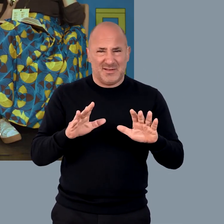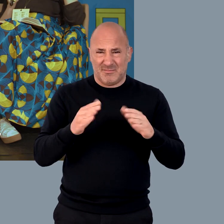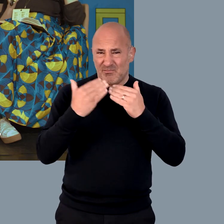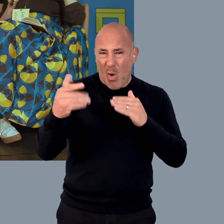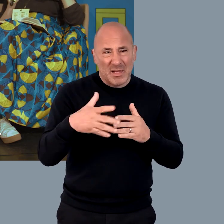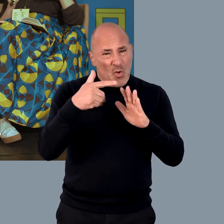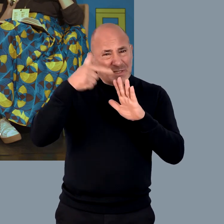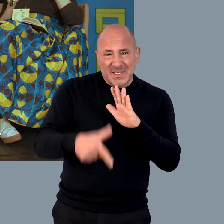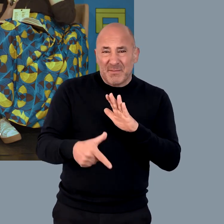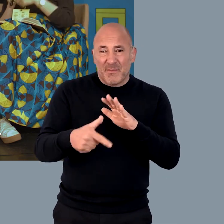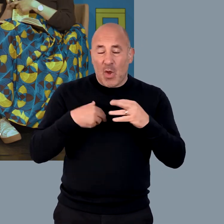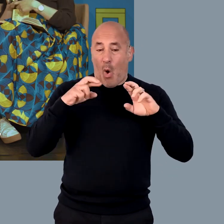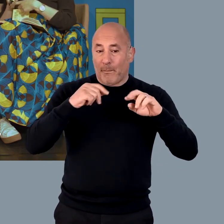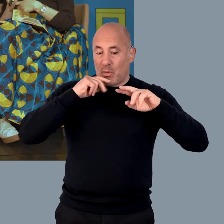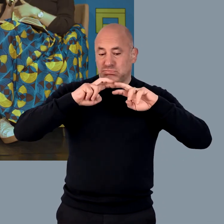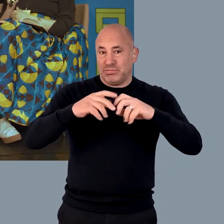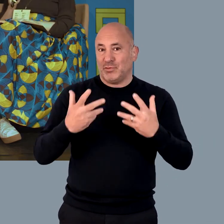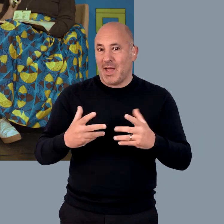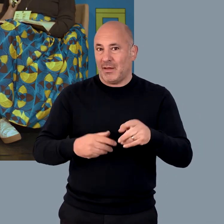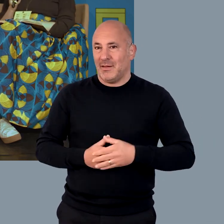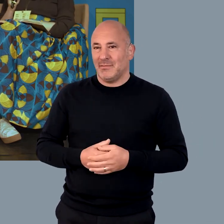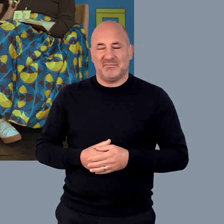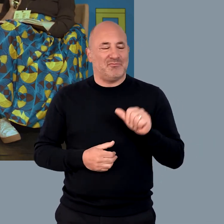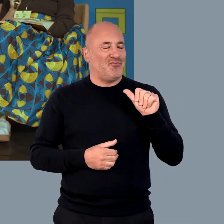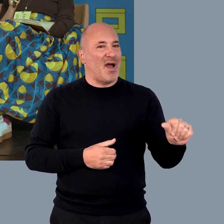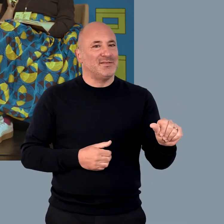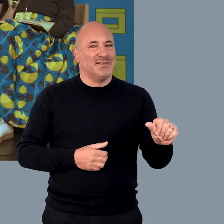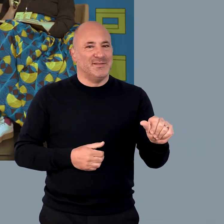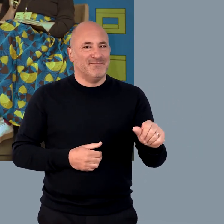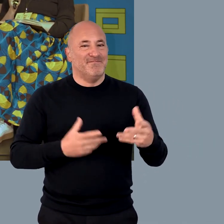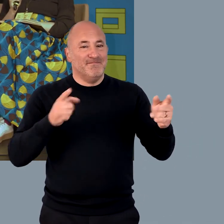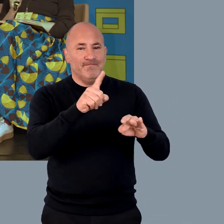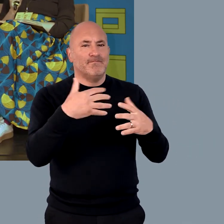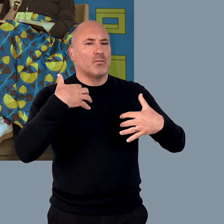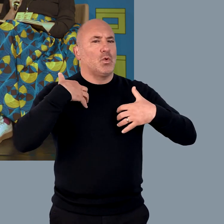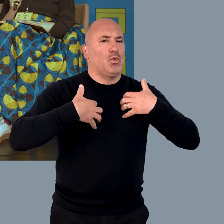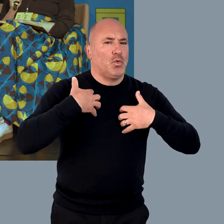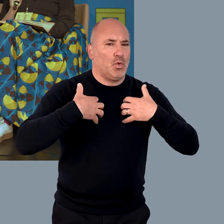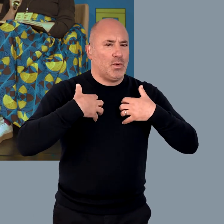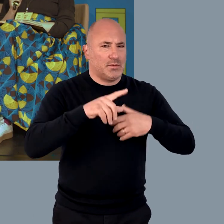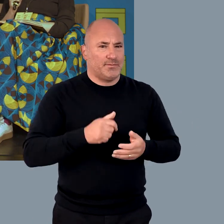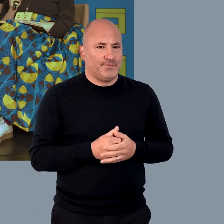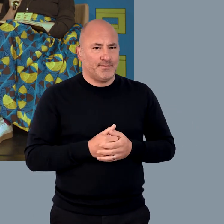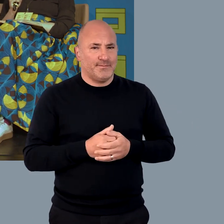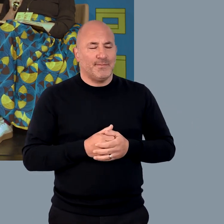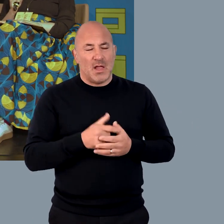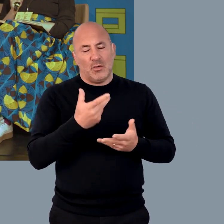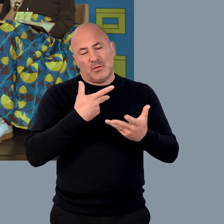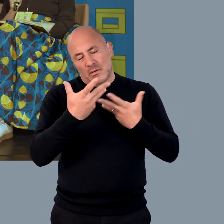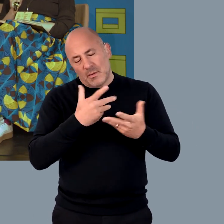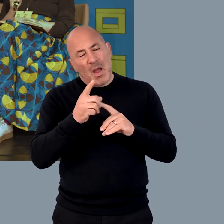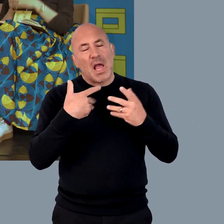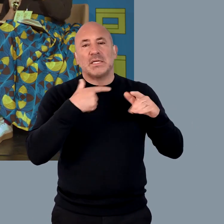it's so much more than that, which is what I hope we're going to kind of explore a little bit. Yeah, absolutely. And I think this is also something that's really interesting,